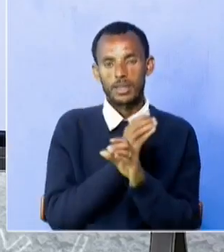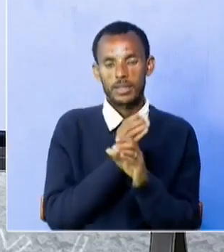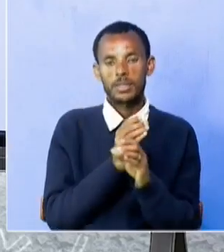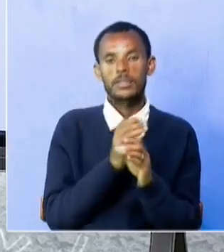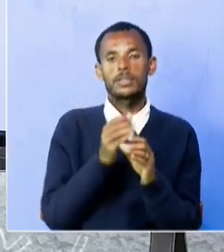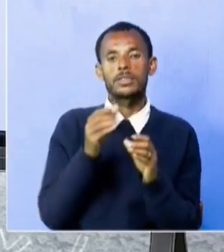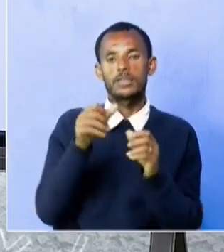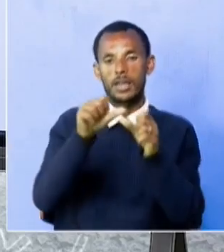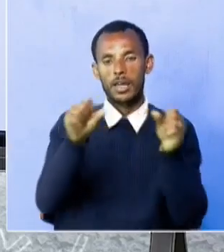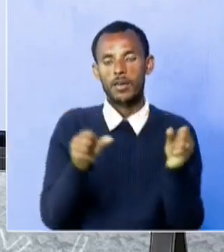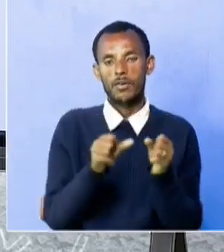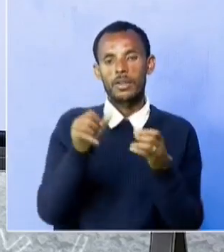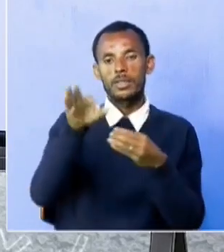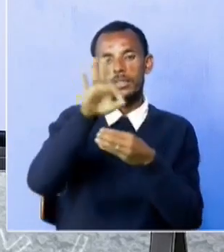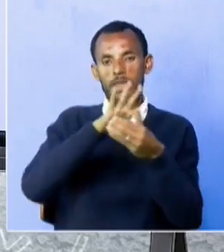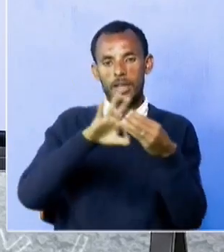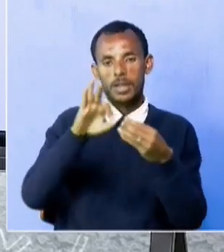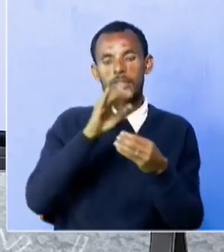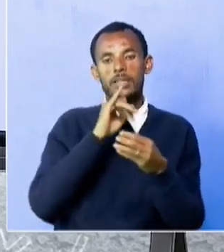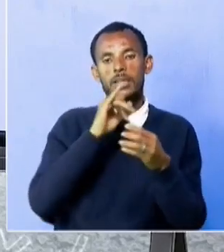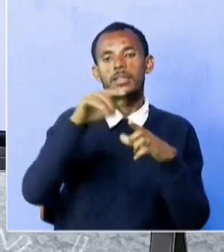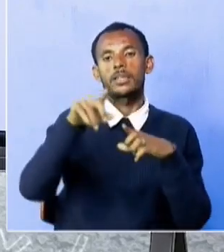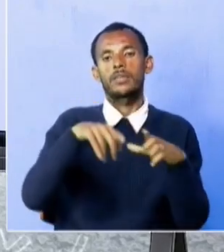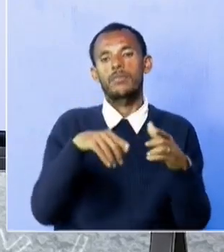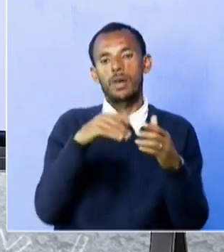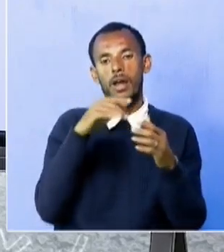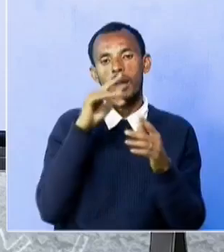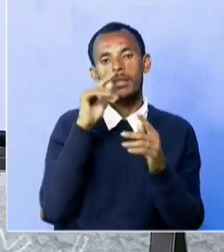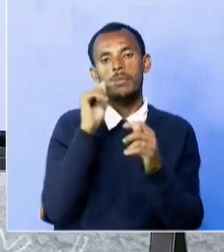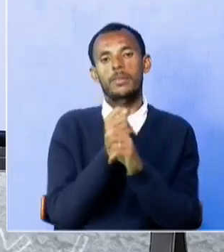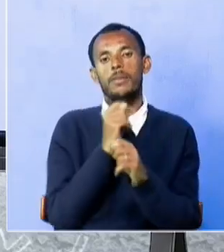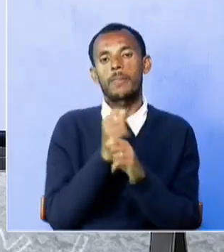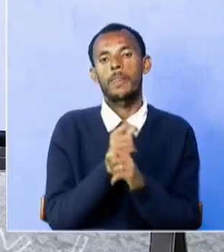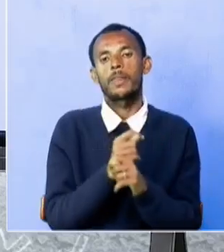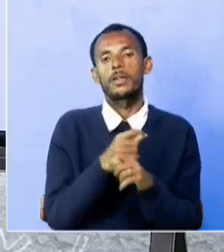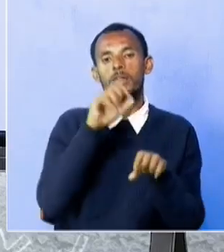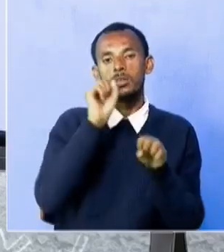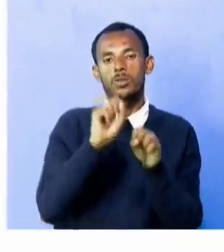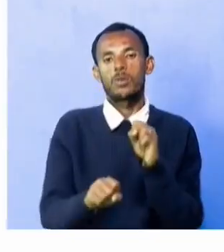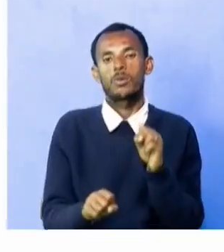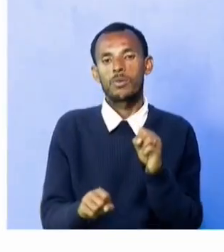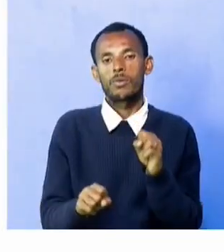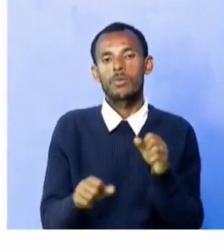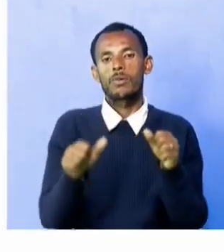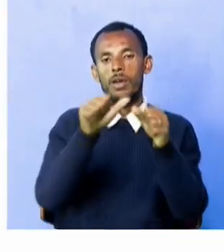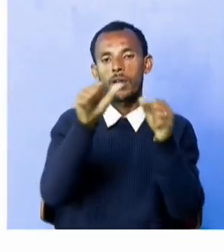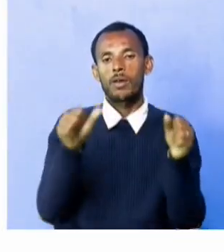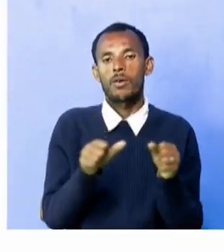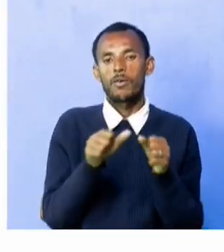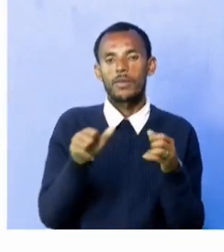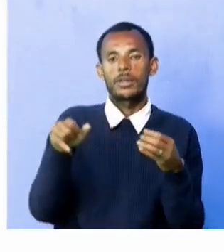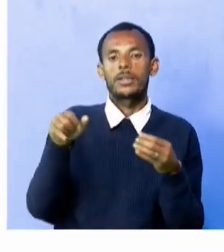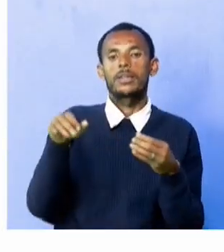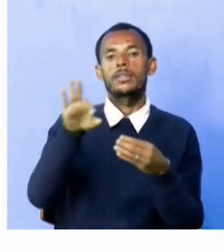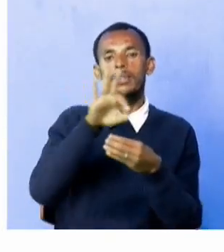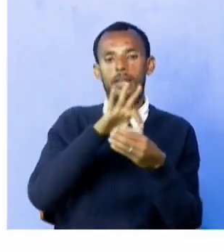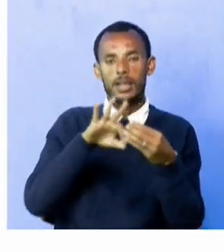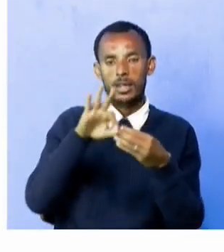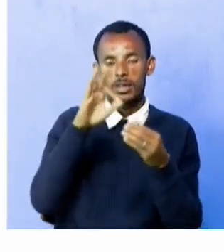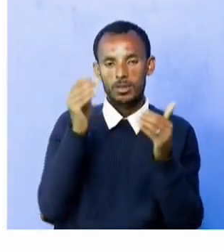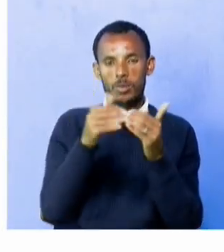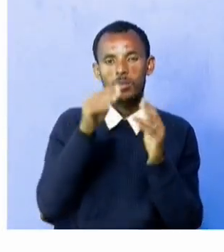area of a circle is a straightforward activity. So, area of a circle is